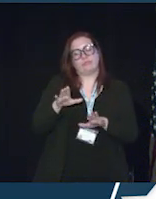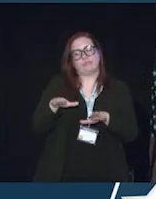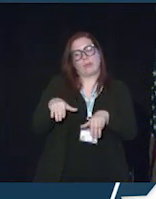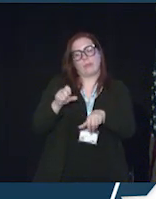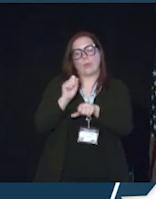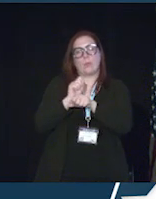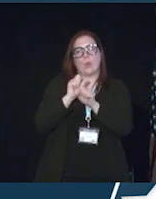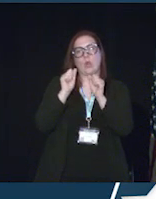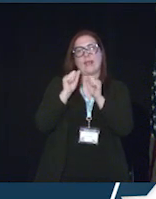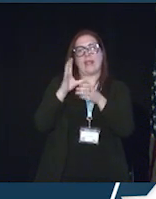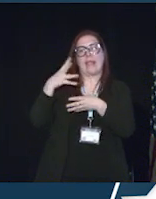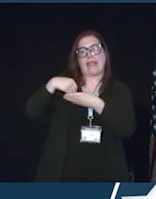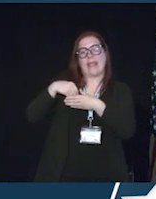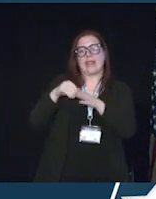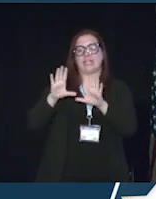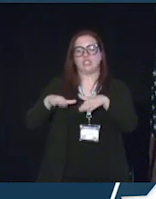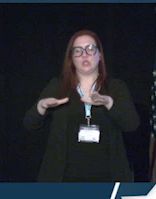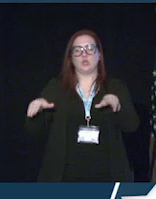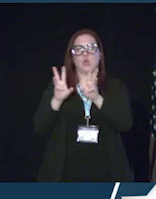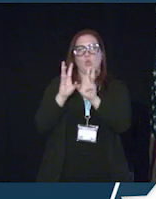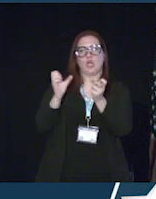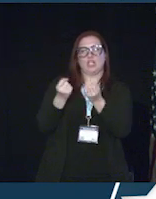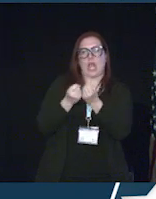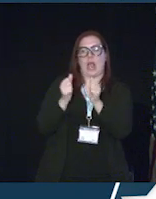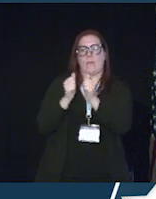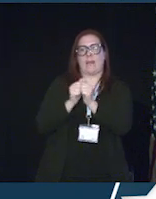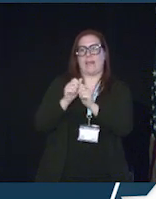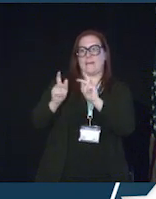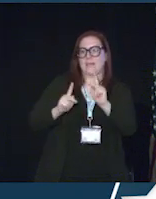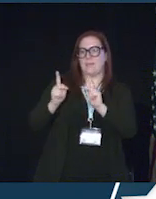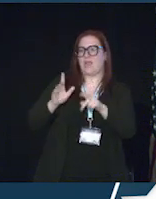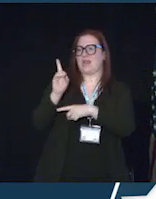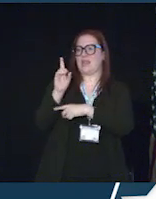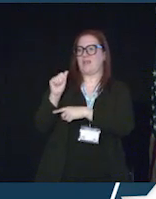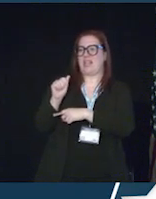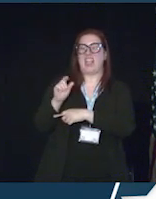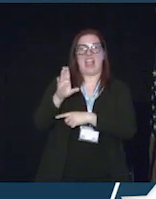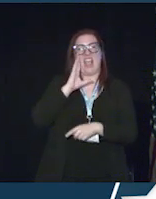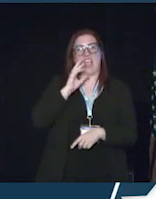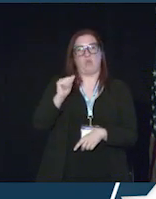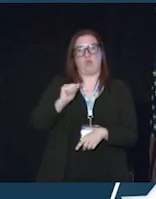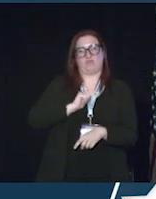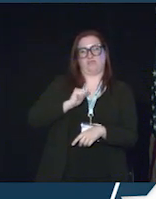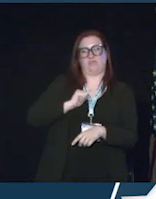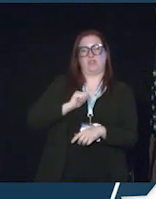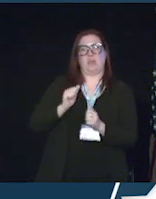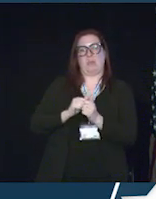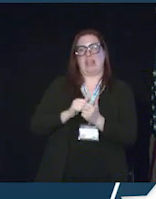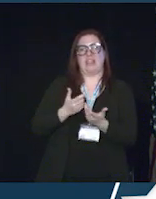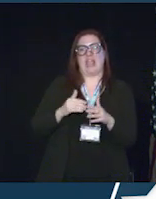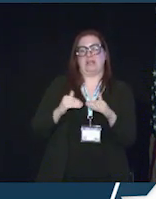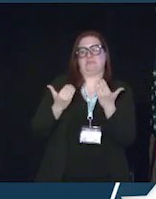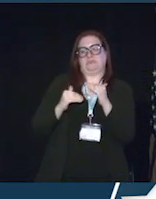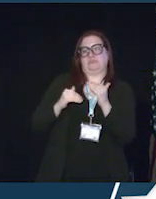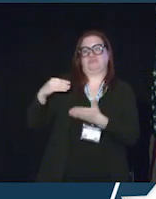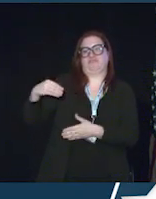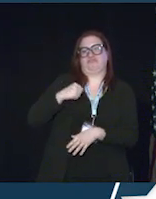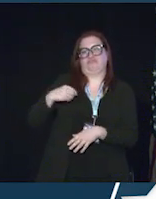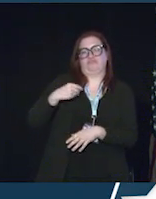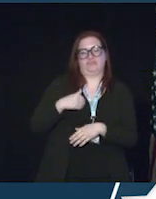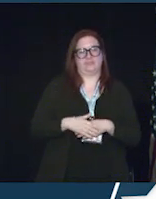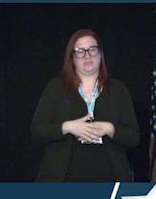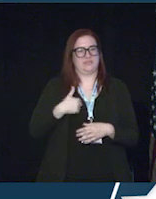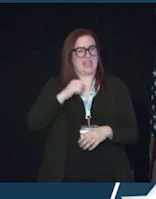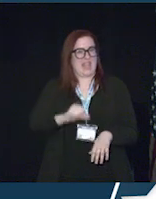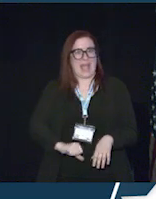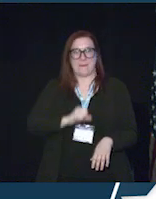where people with disabilities work for sub-minimum wage. I am proud to say that